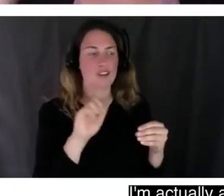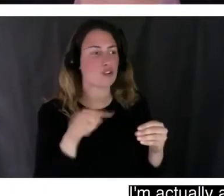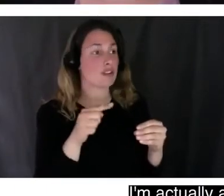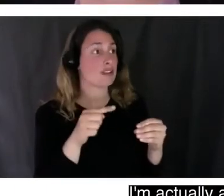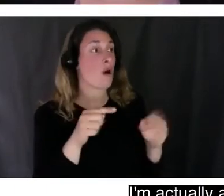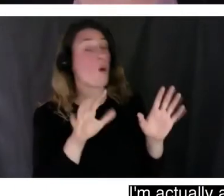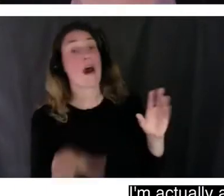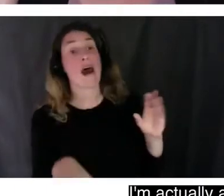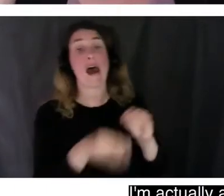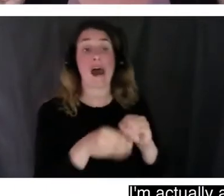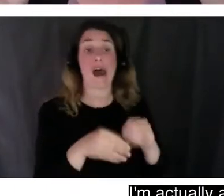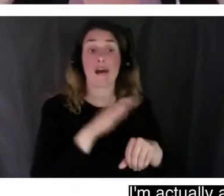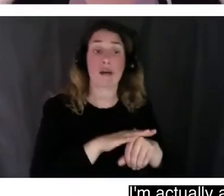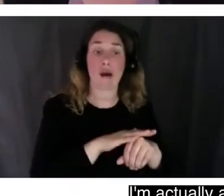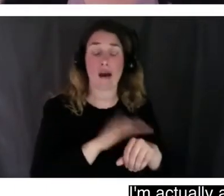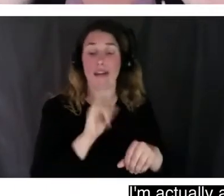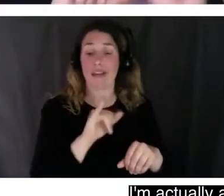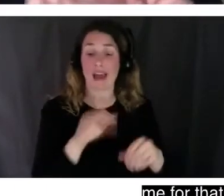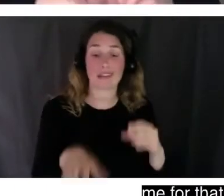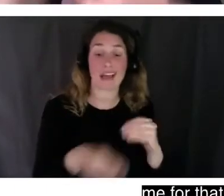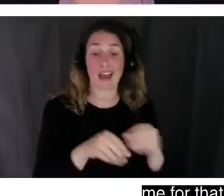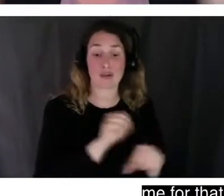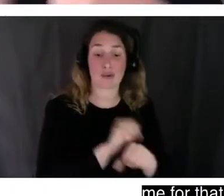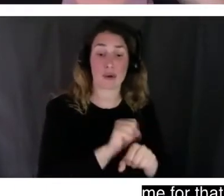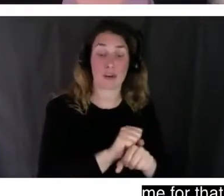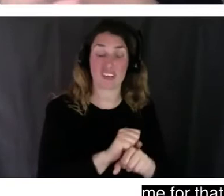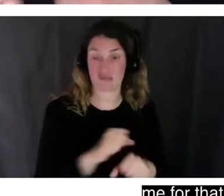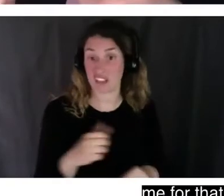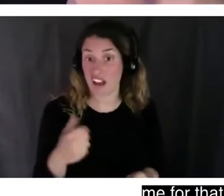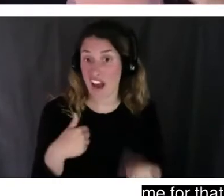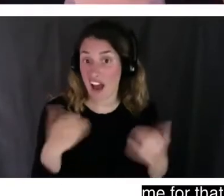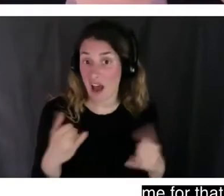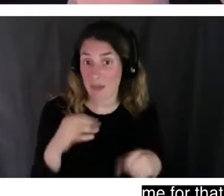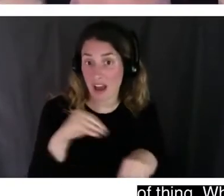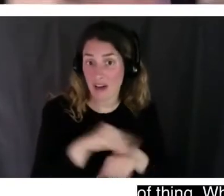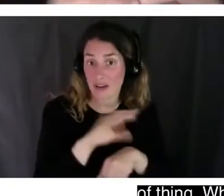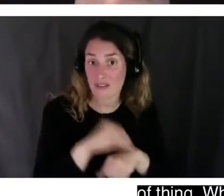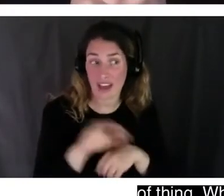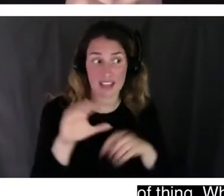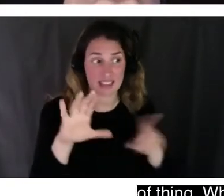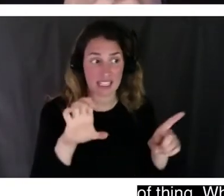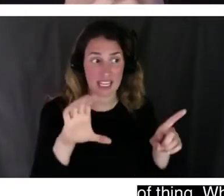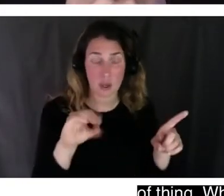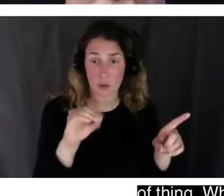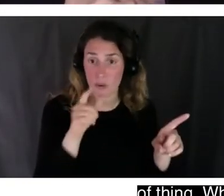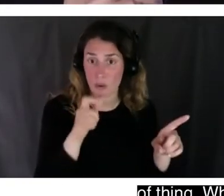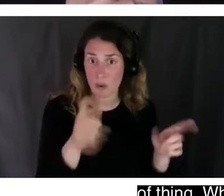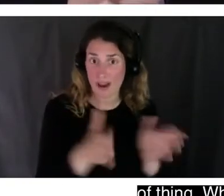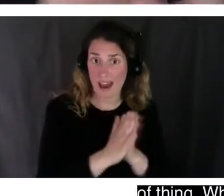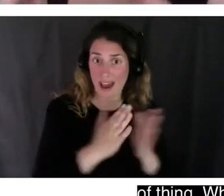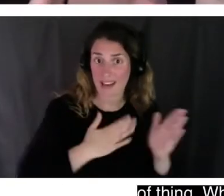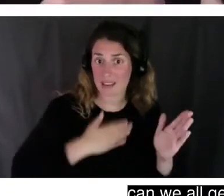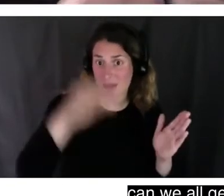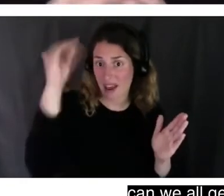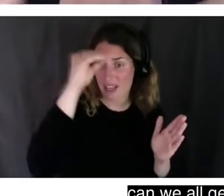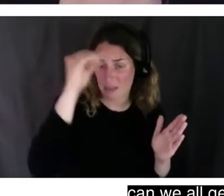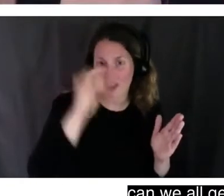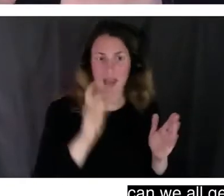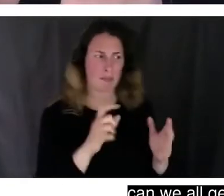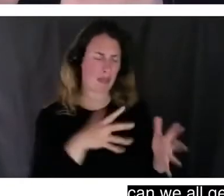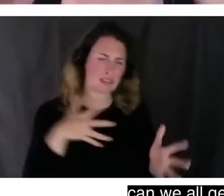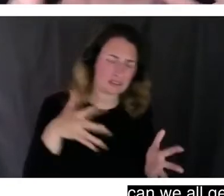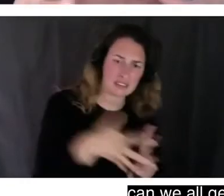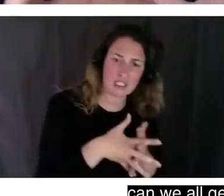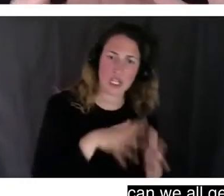actually advising a lot of CEOs who ask me for that, like, where do we start kind of thing. What do you think, Darren? Where can we all